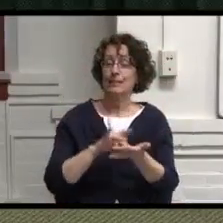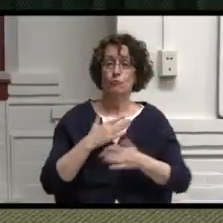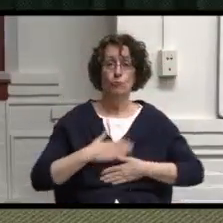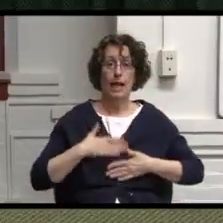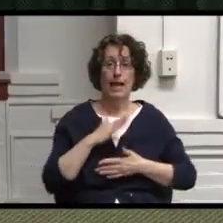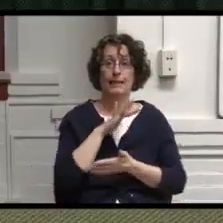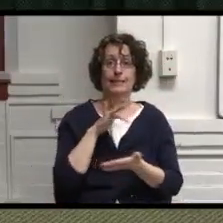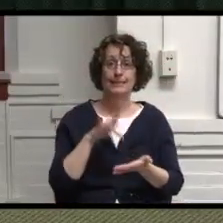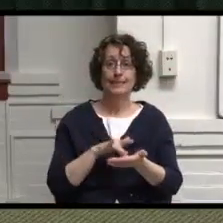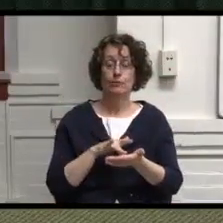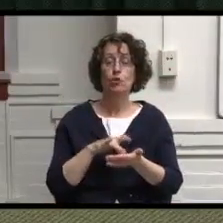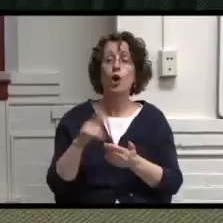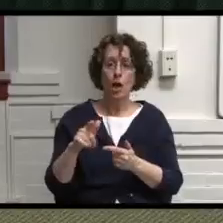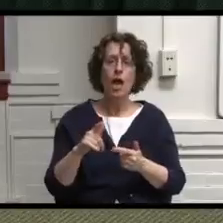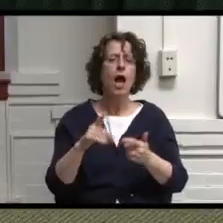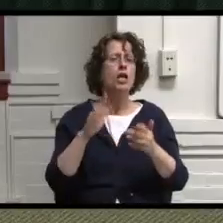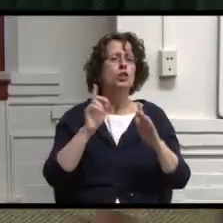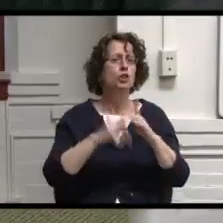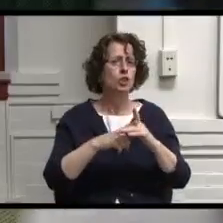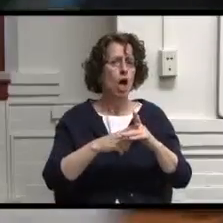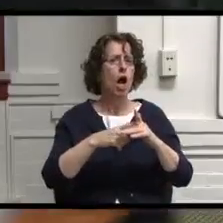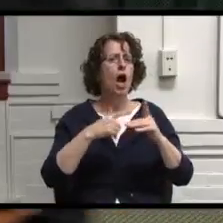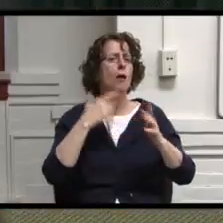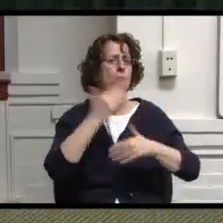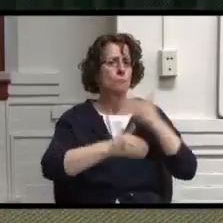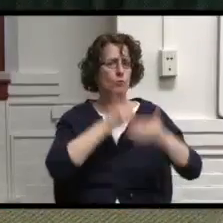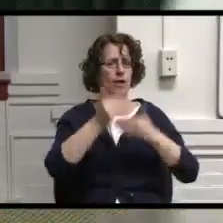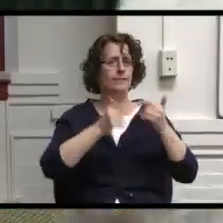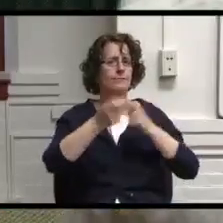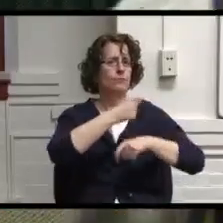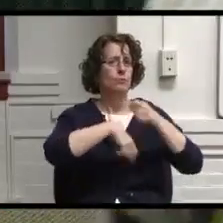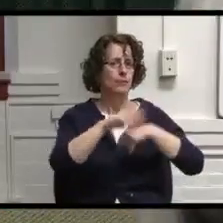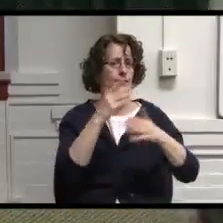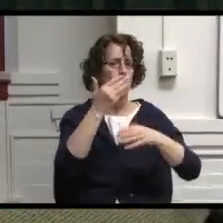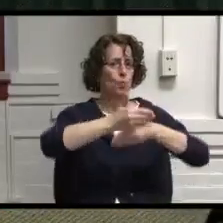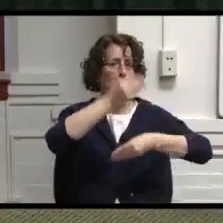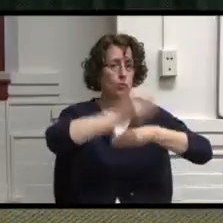at the Gibson Aiken Center. This is what happens when the bids don't come in low enough. It starts kicking,